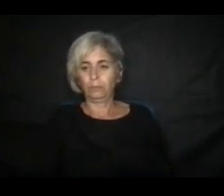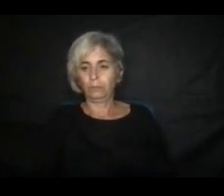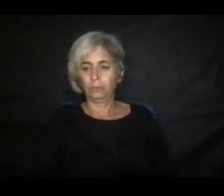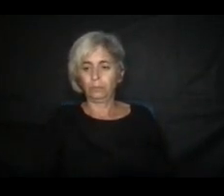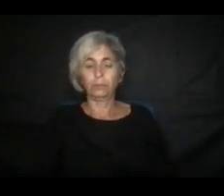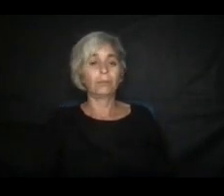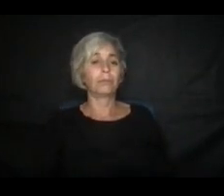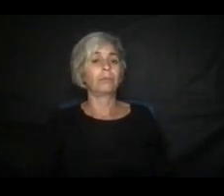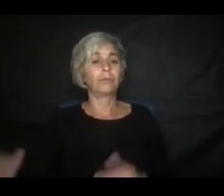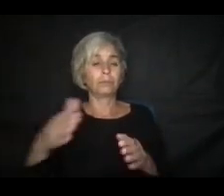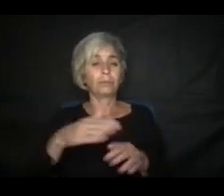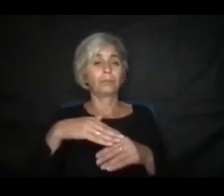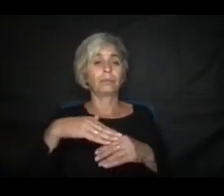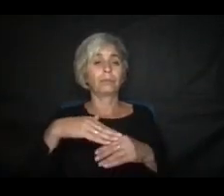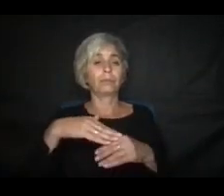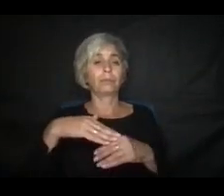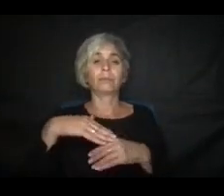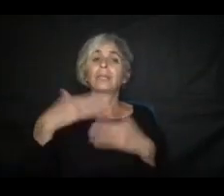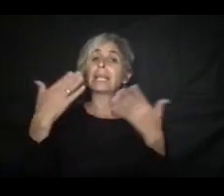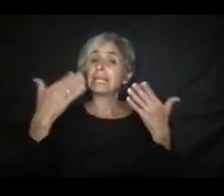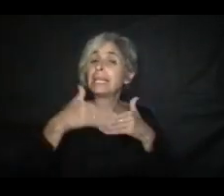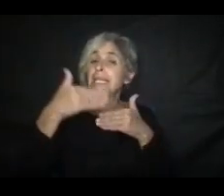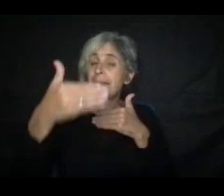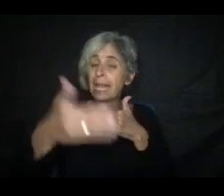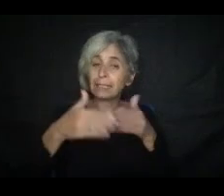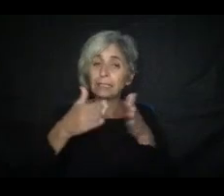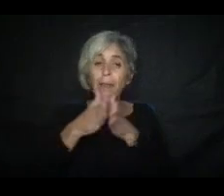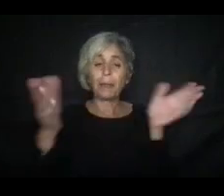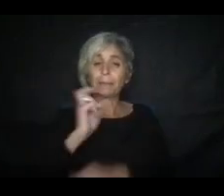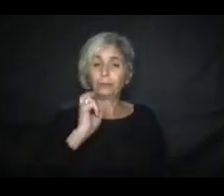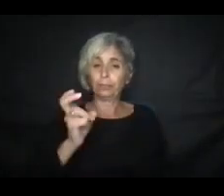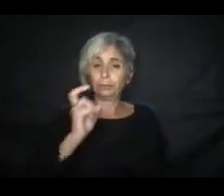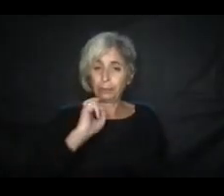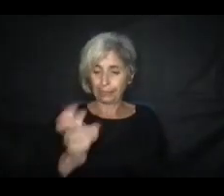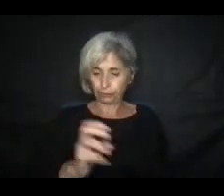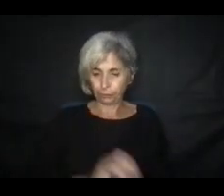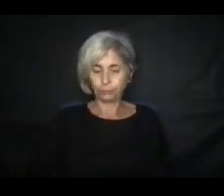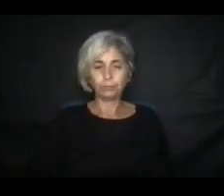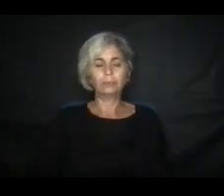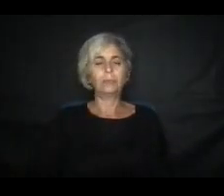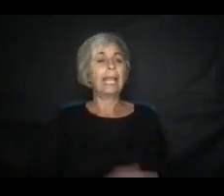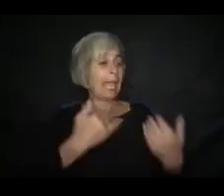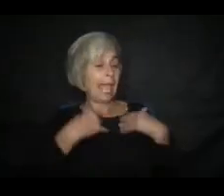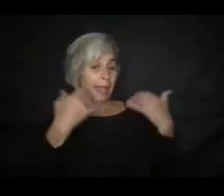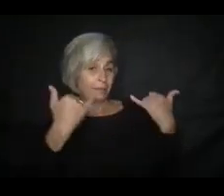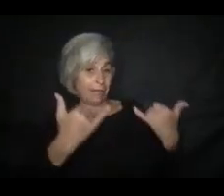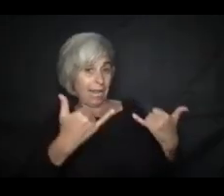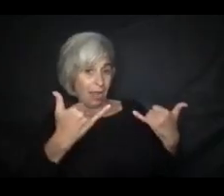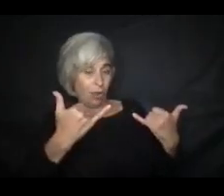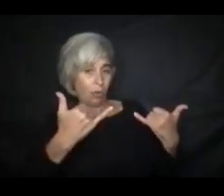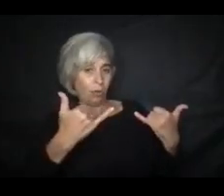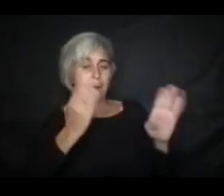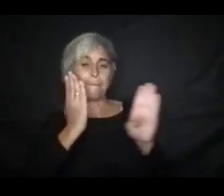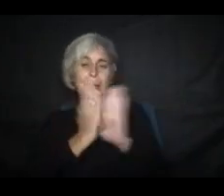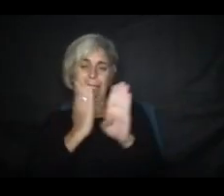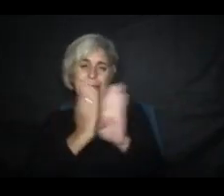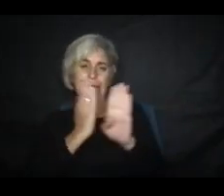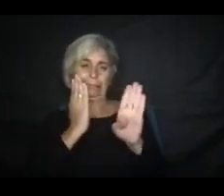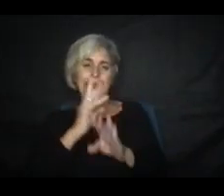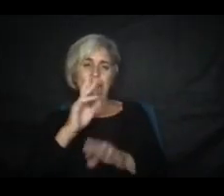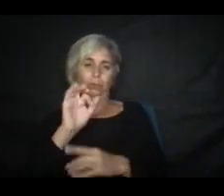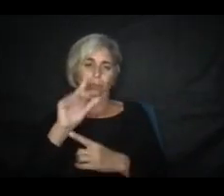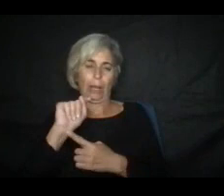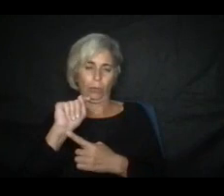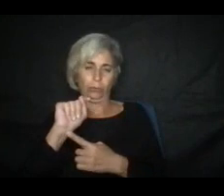So next, an example of transit. What's existing right now is predominantly bus routes. We are pretty